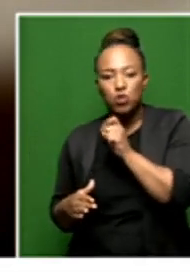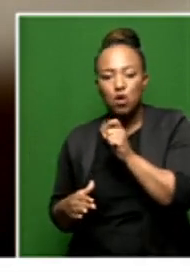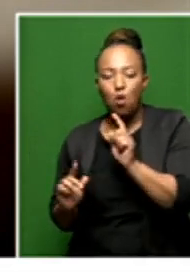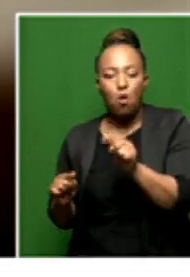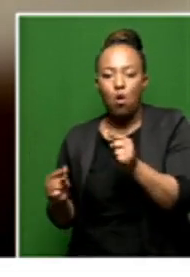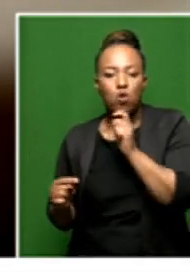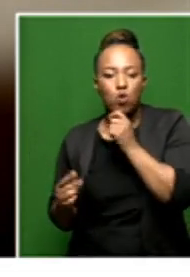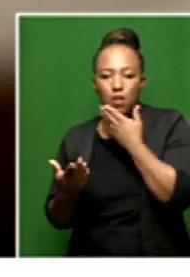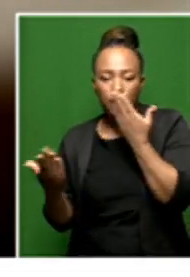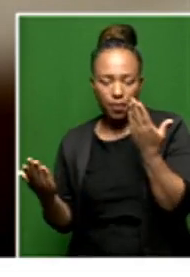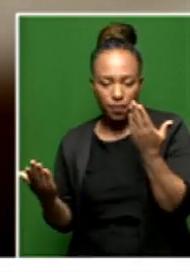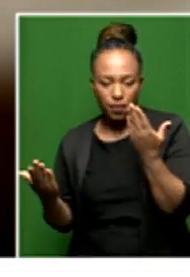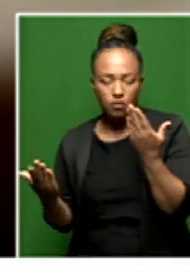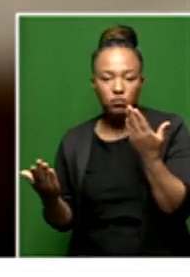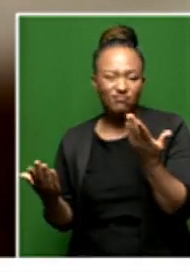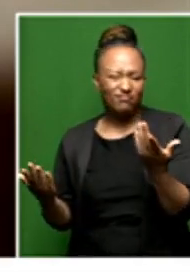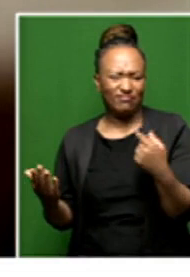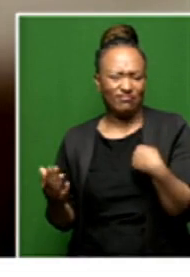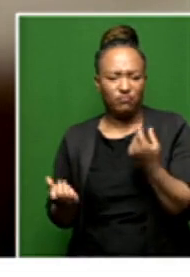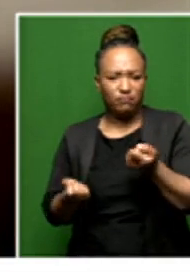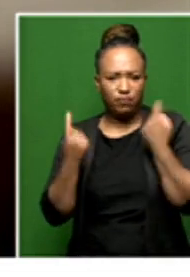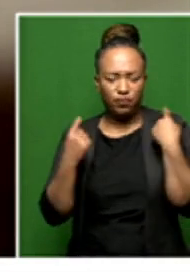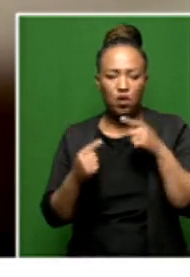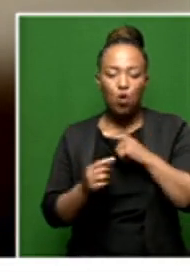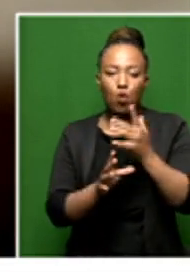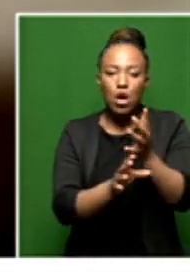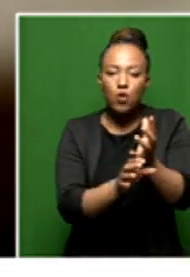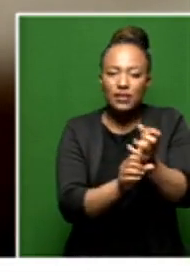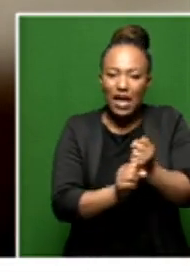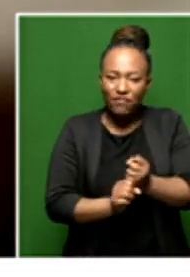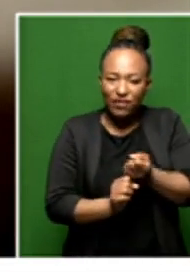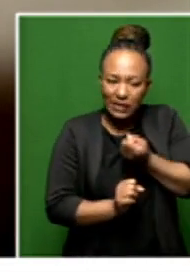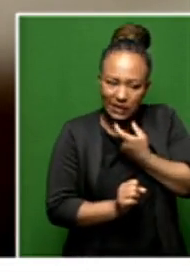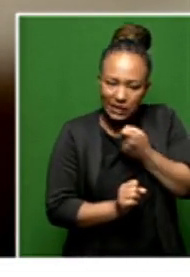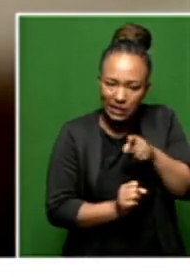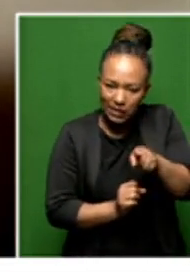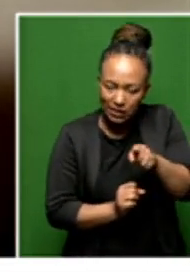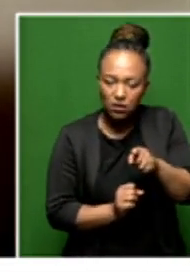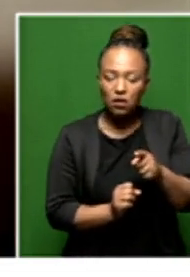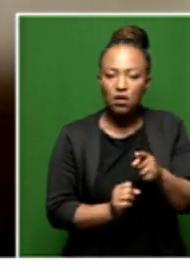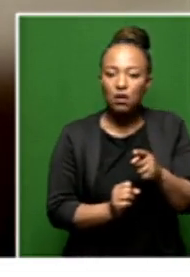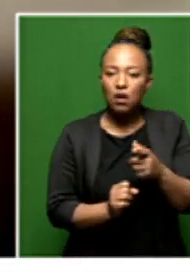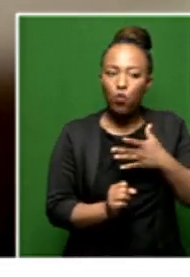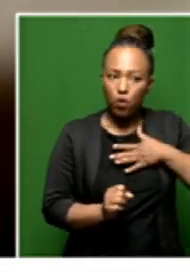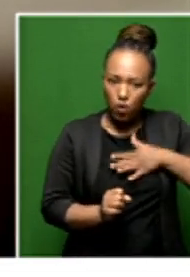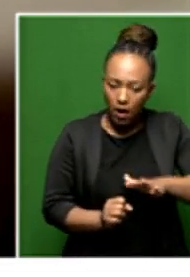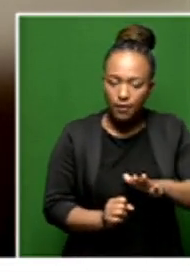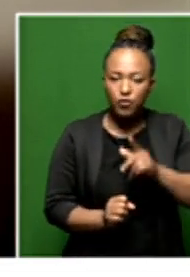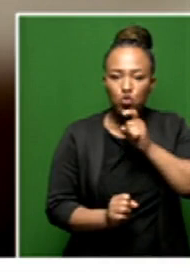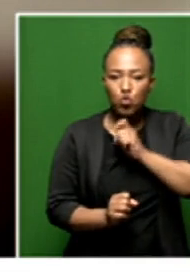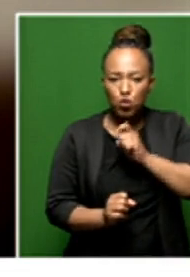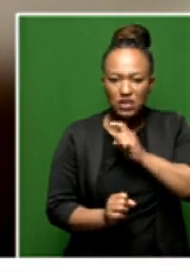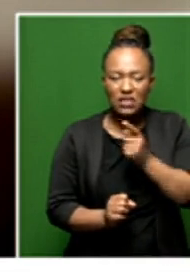make sense? Because these these watch and reserve antibiotics, what you really want to do is use them